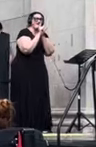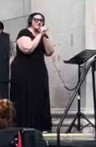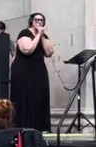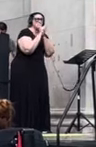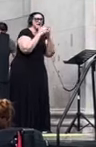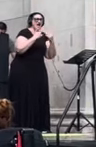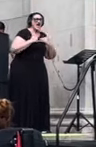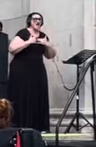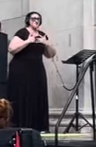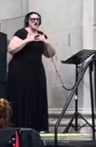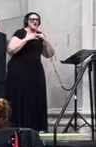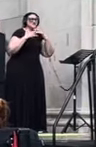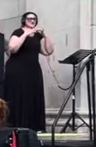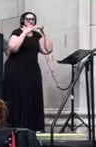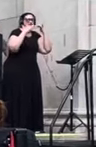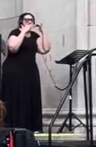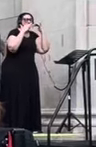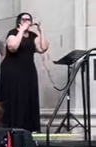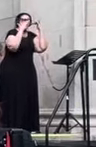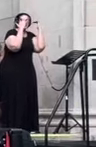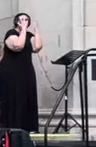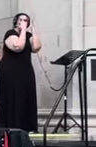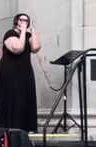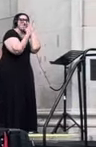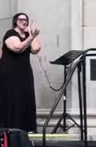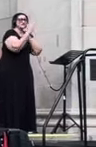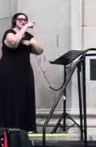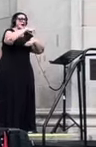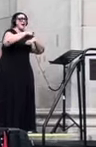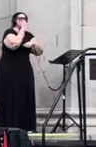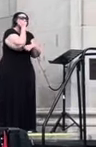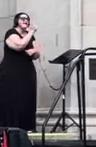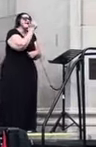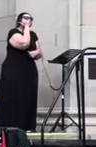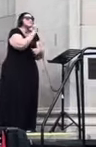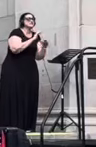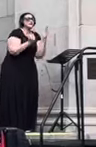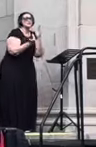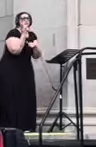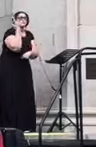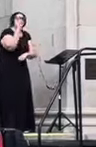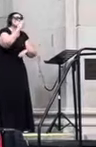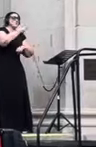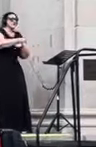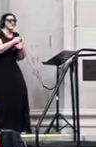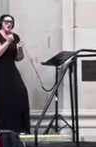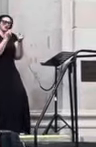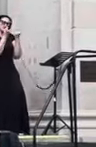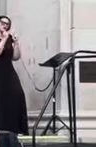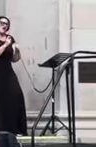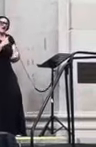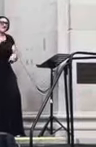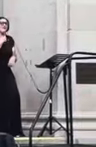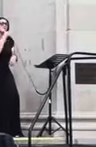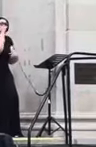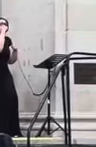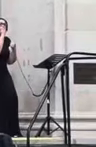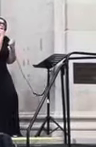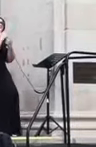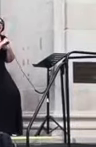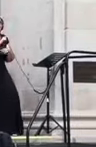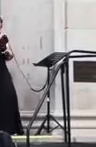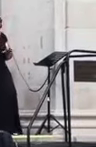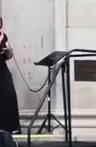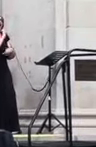stealing all my hours. Every day's a new day, I try and I remember, I'm